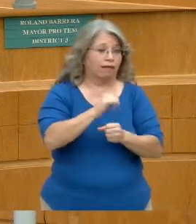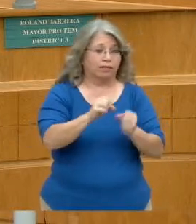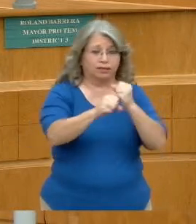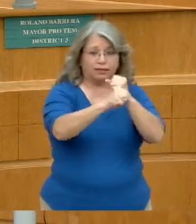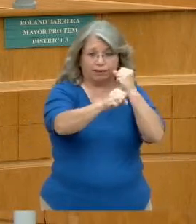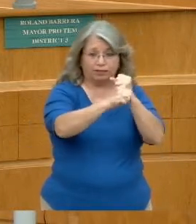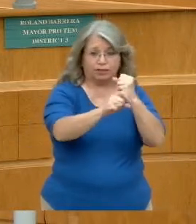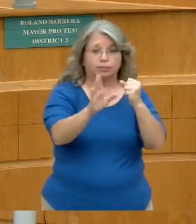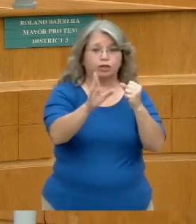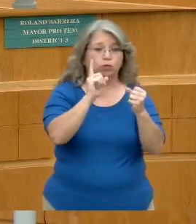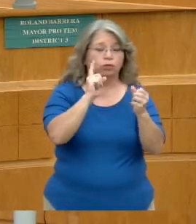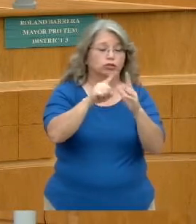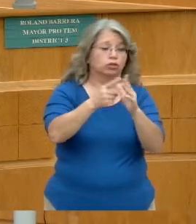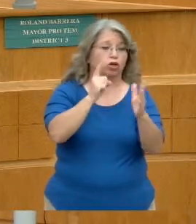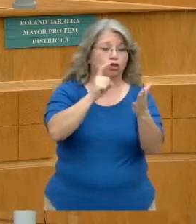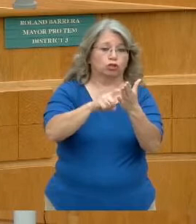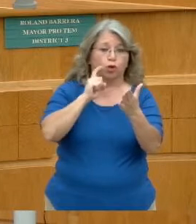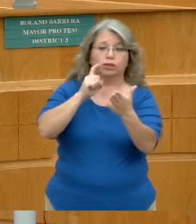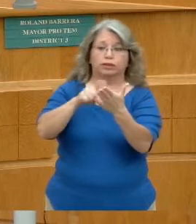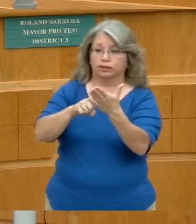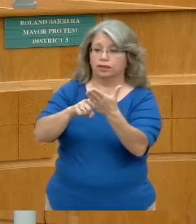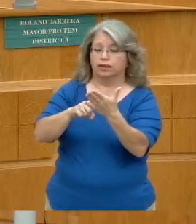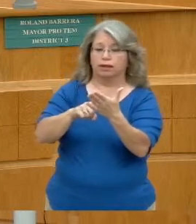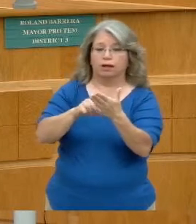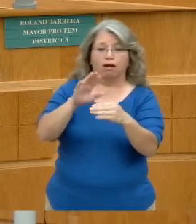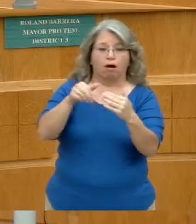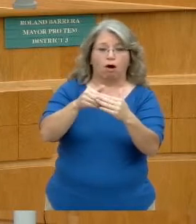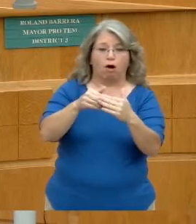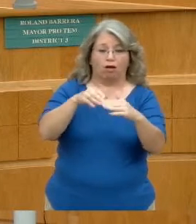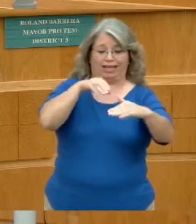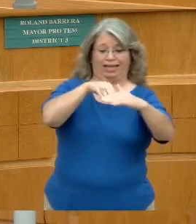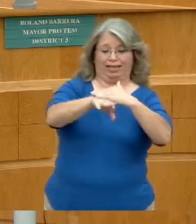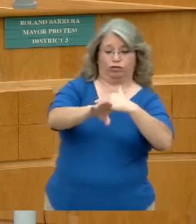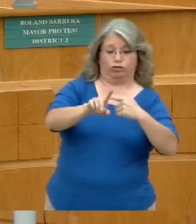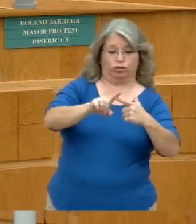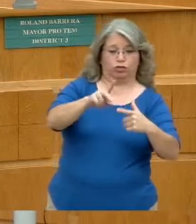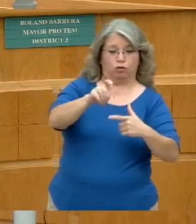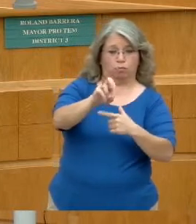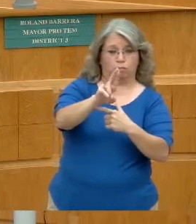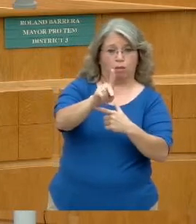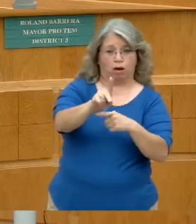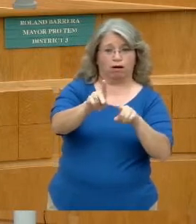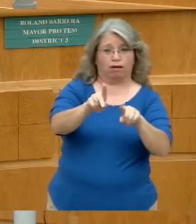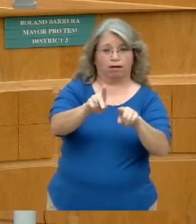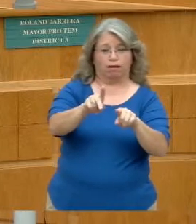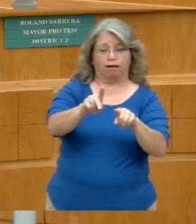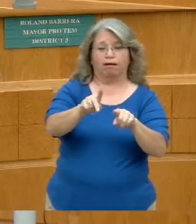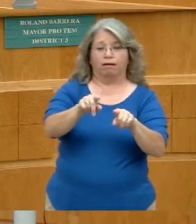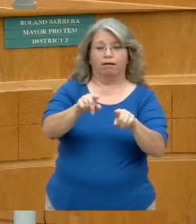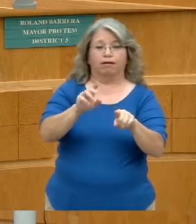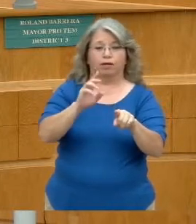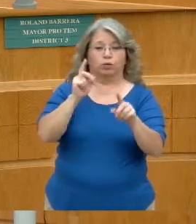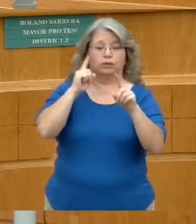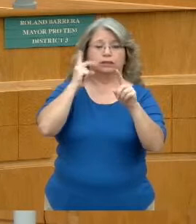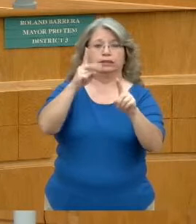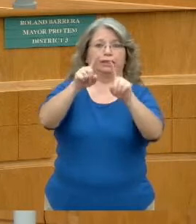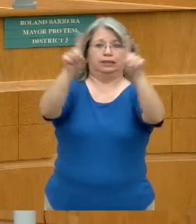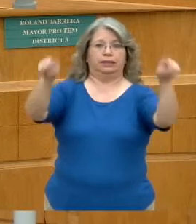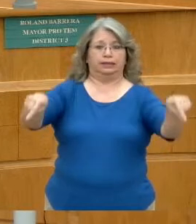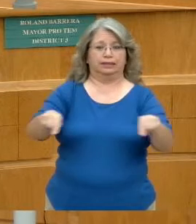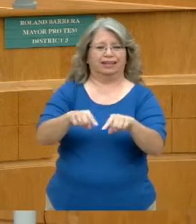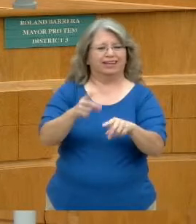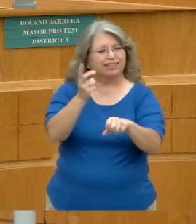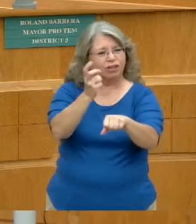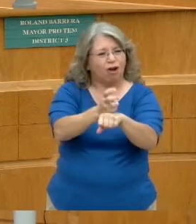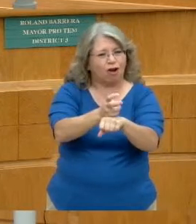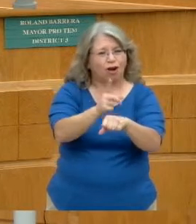our ingresses and egresses at beach parks. You know, it's hard when you're having a great time and you're with your family and friends